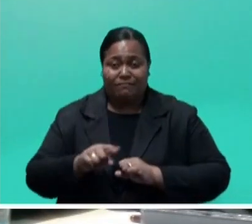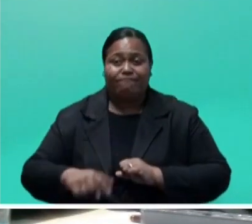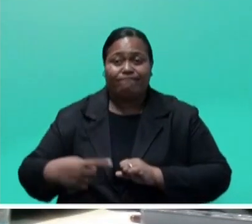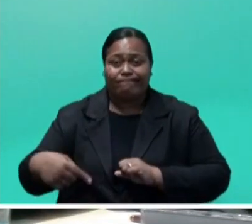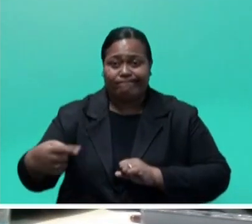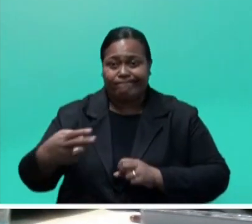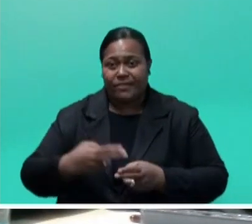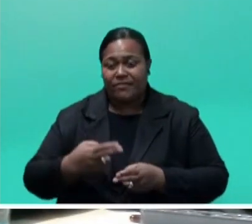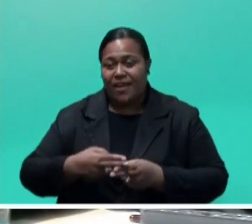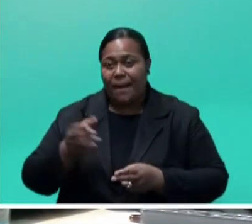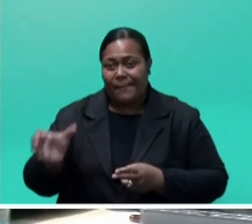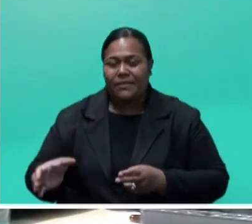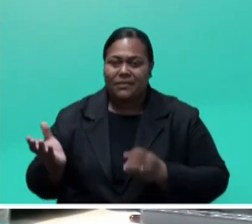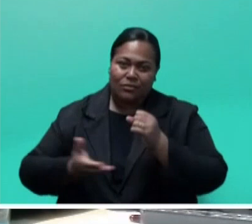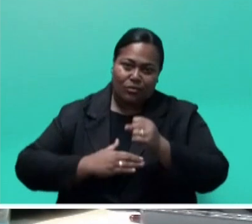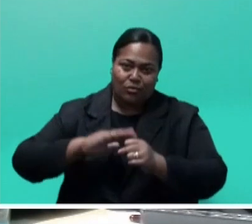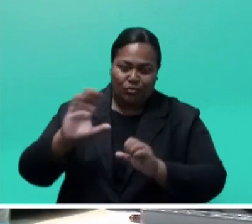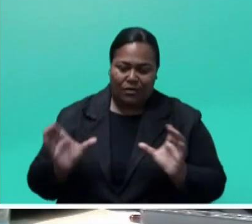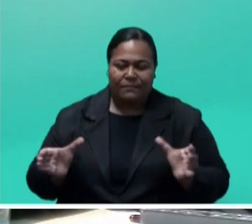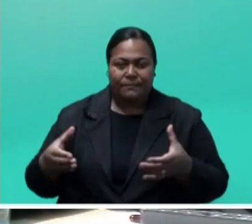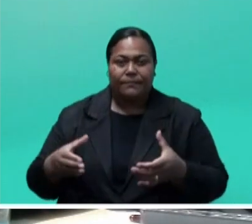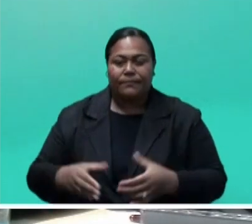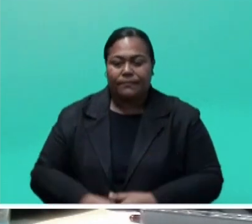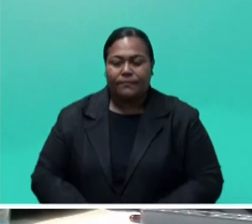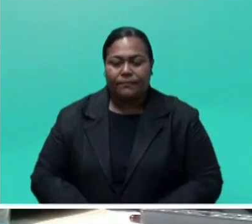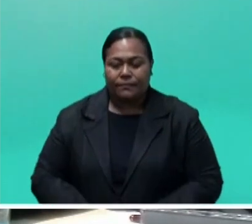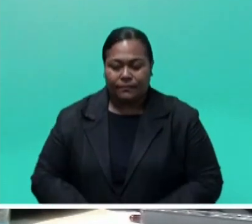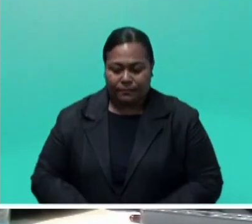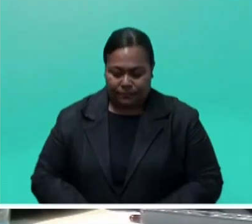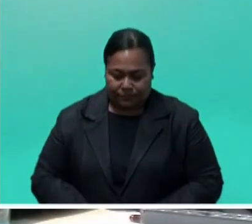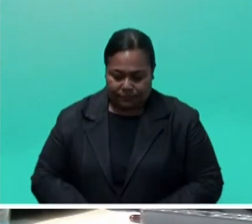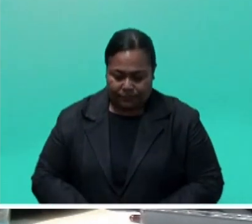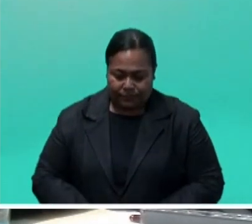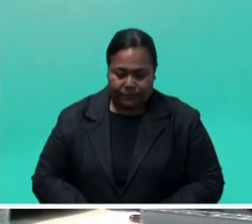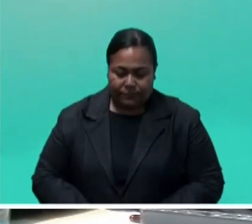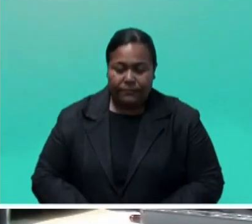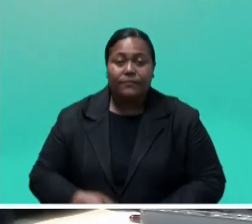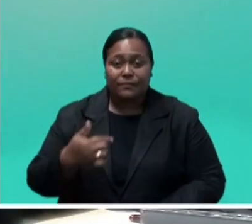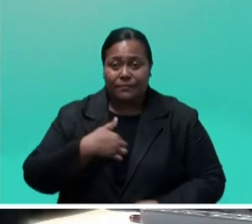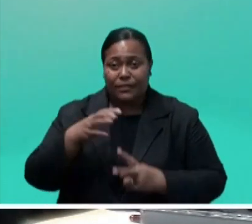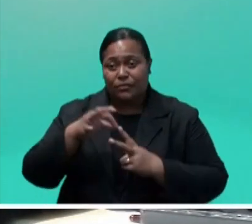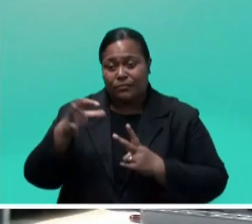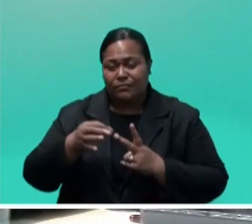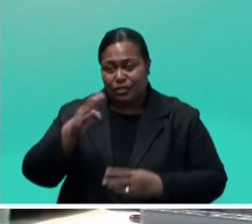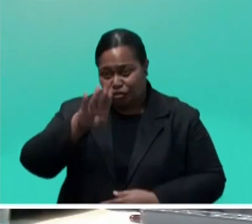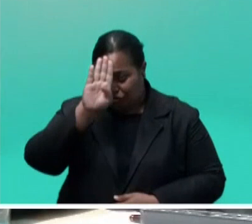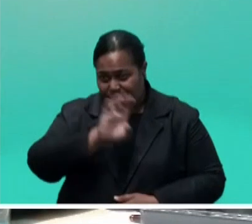only the farmers, but the sugar industry as well. In fact, Mr. Speaker, I have appointed the Chief Executive Officer of